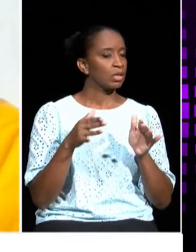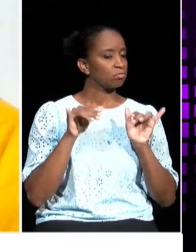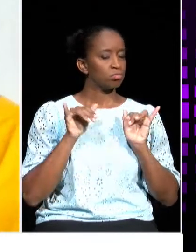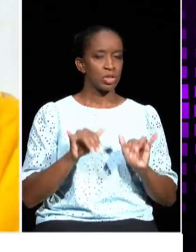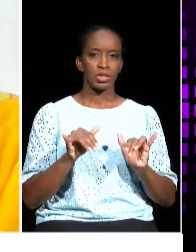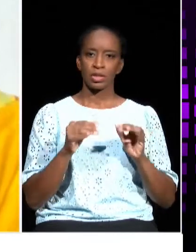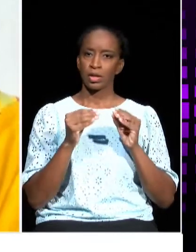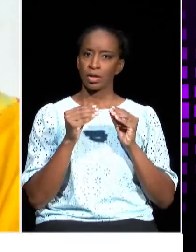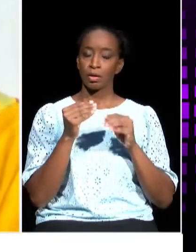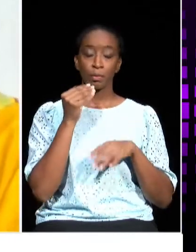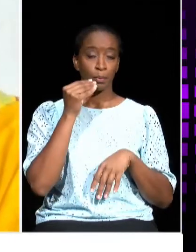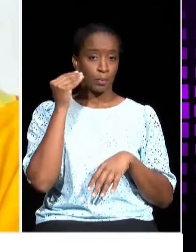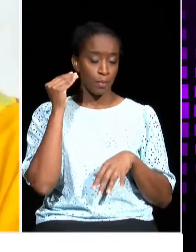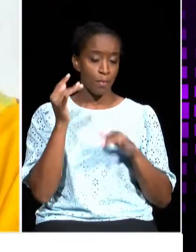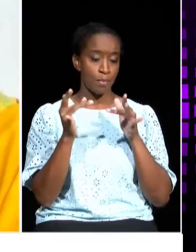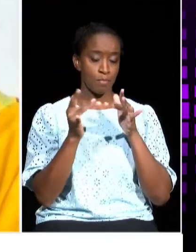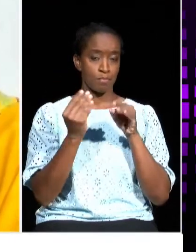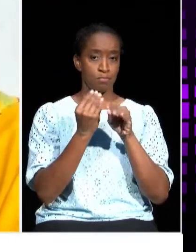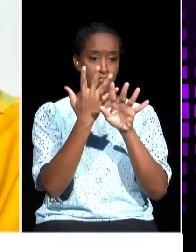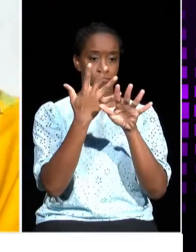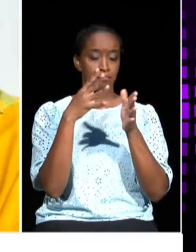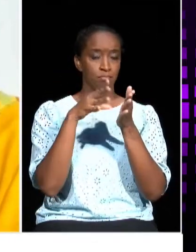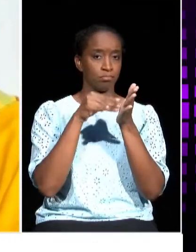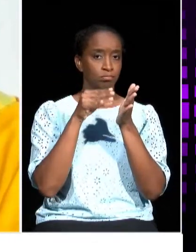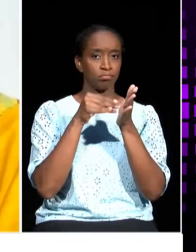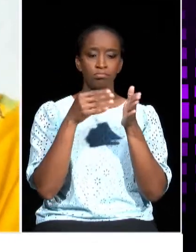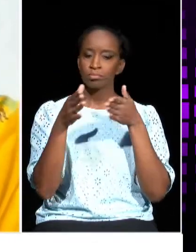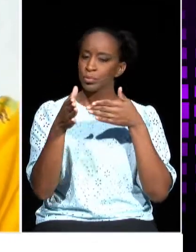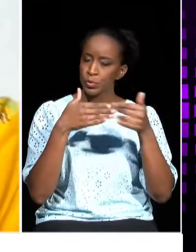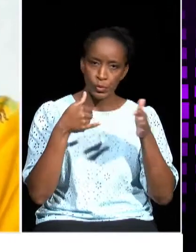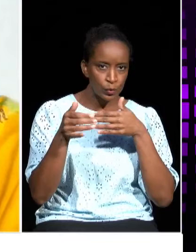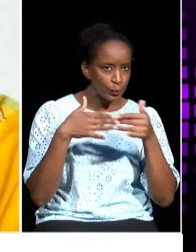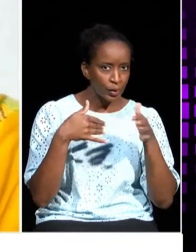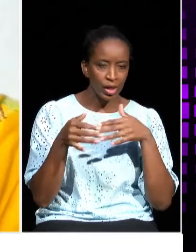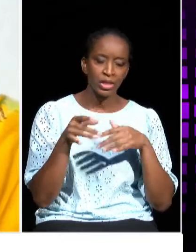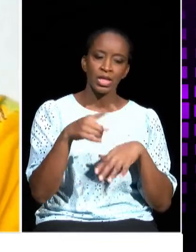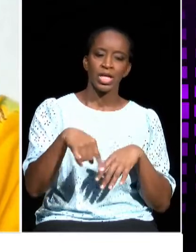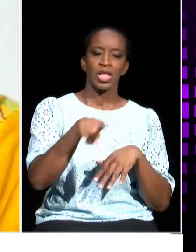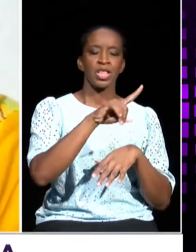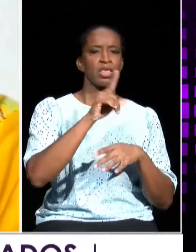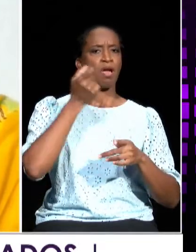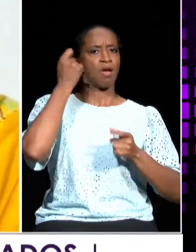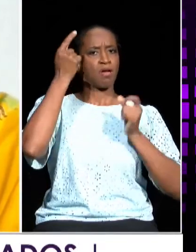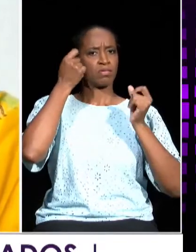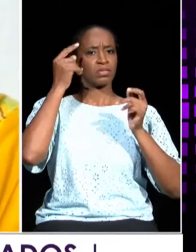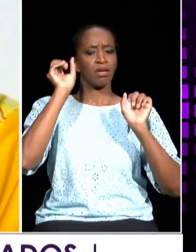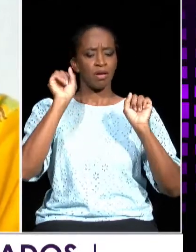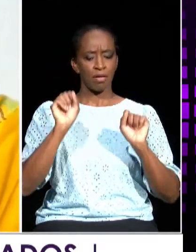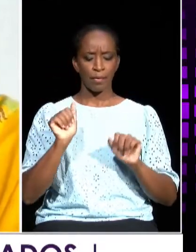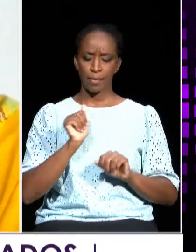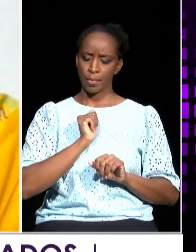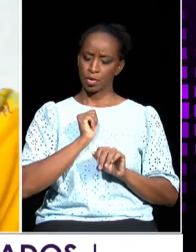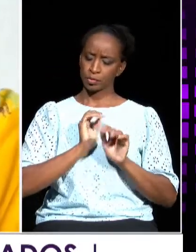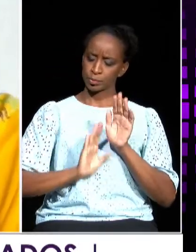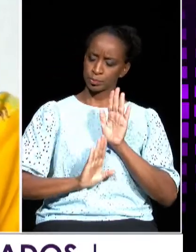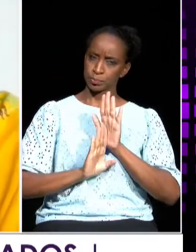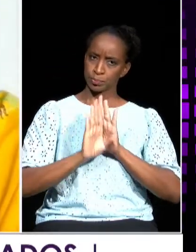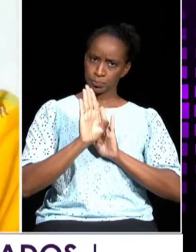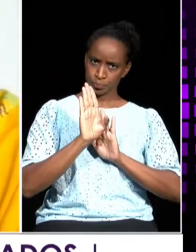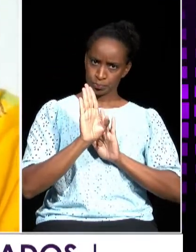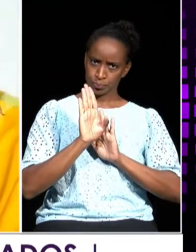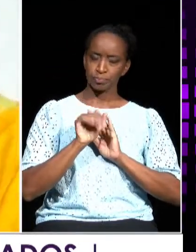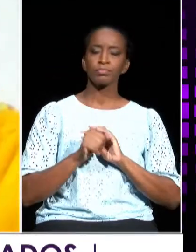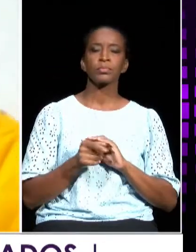the first programs we have started was by the name of the Allen School Online Care